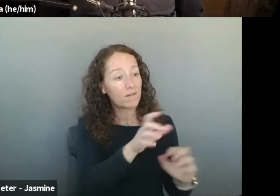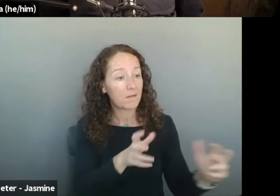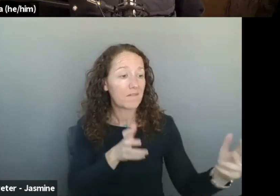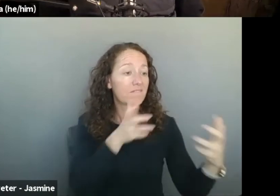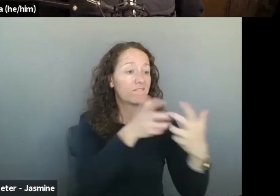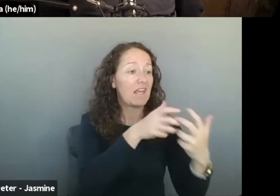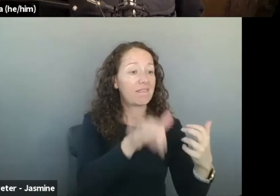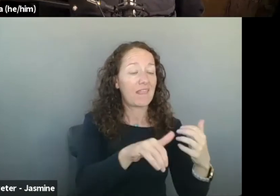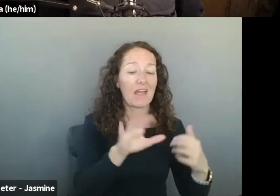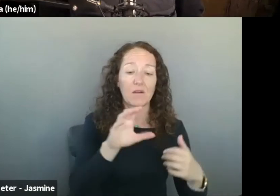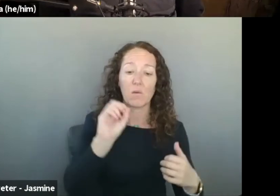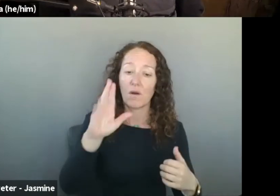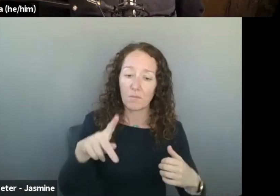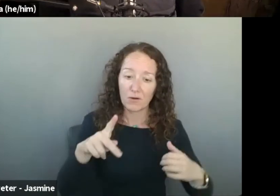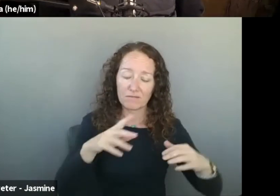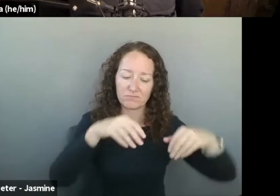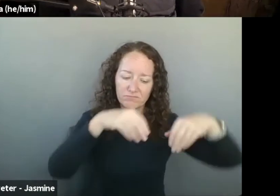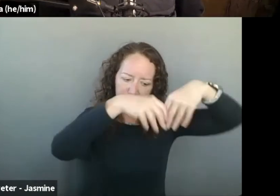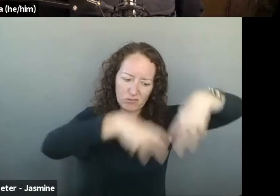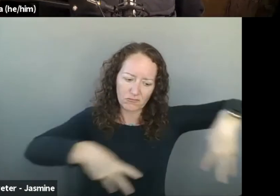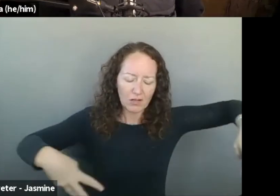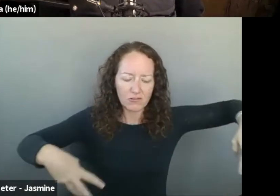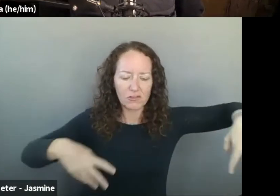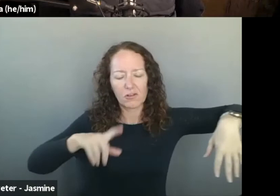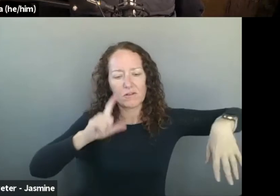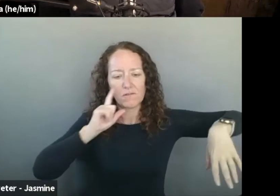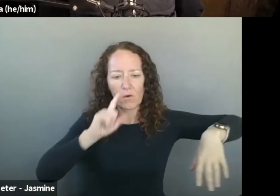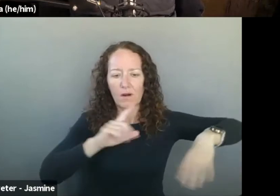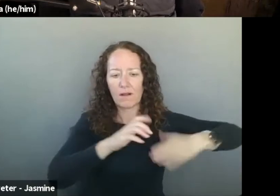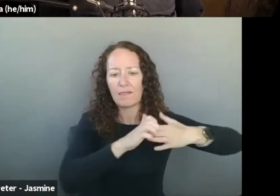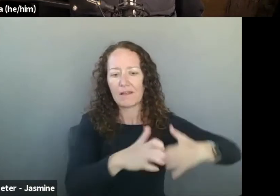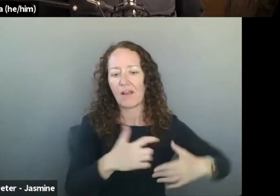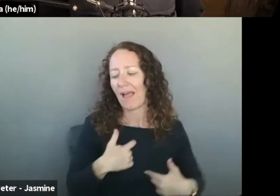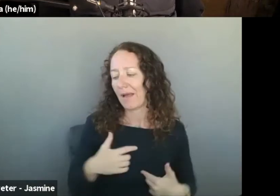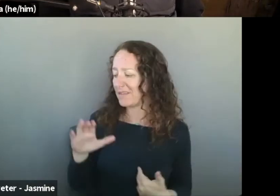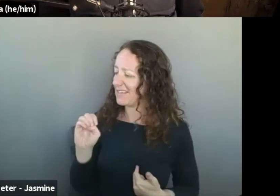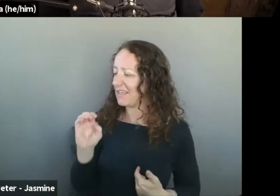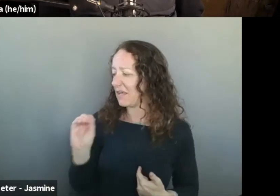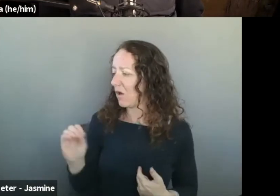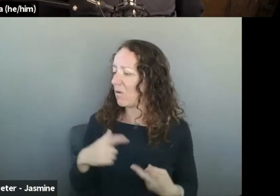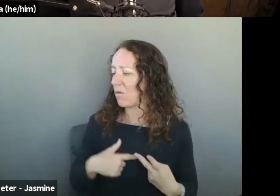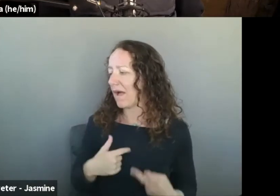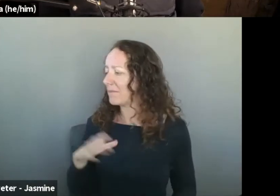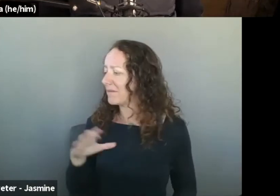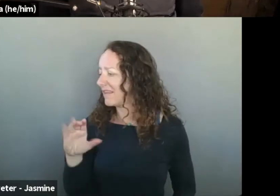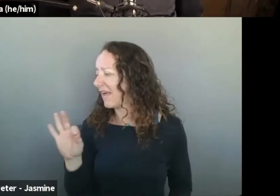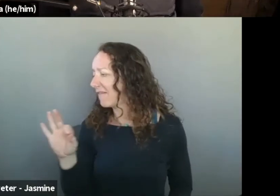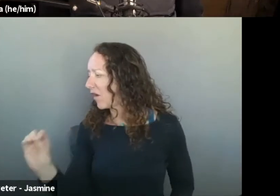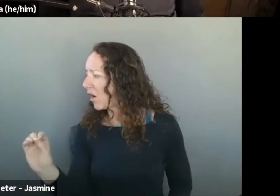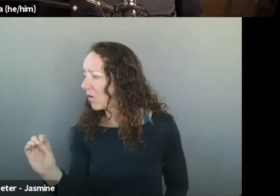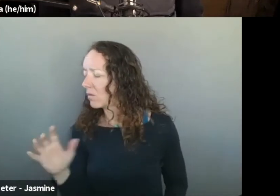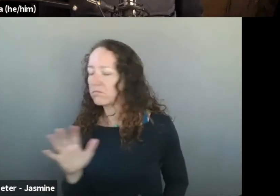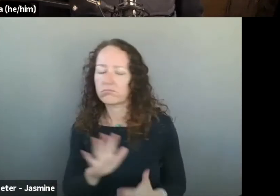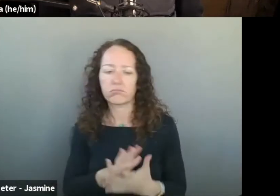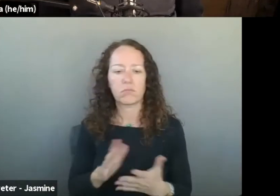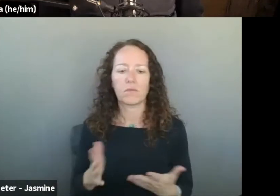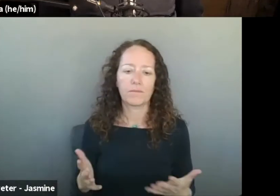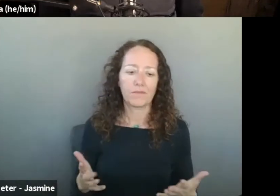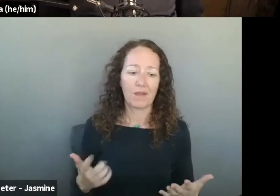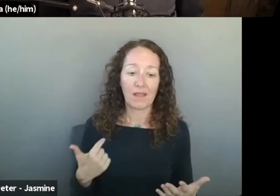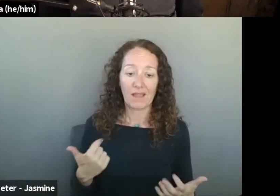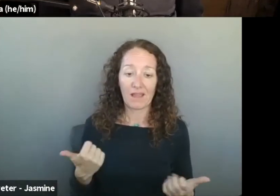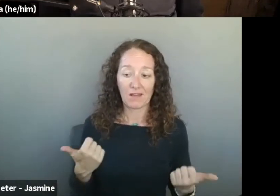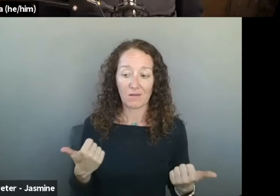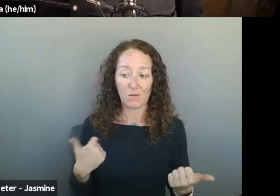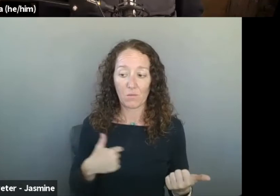nonprofit CEO, I'm the CEO of the CFO of the, and it's like we're, incentivized to